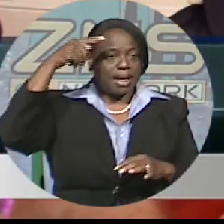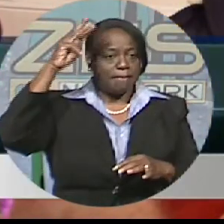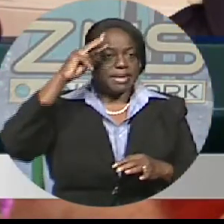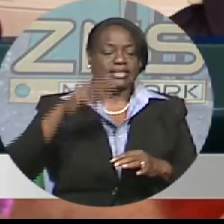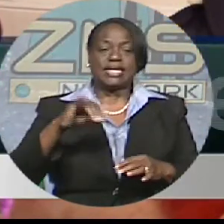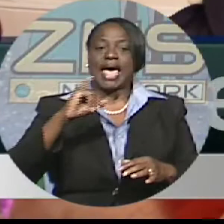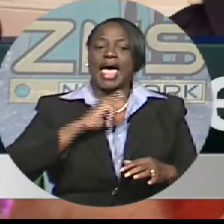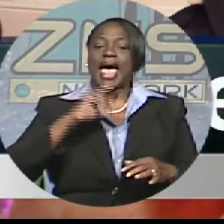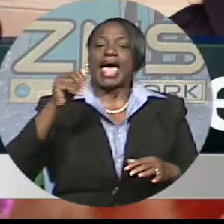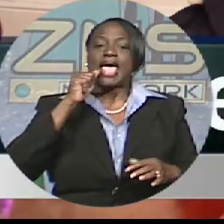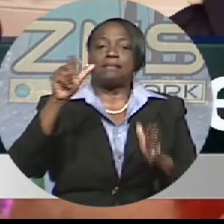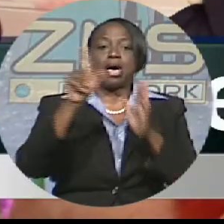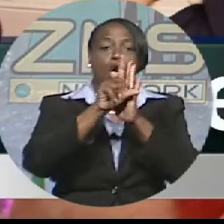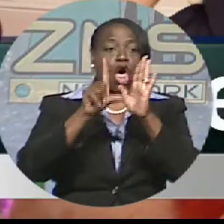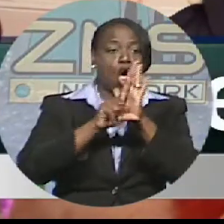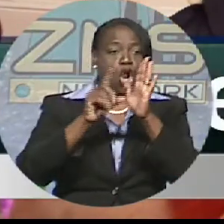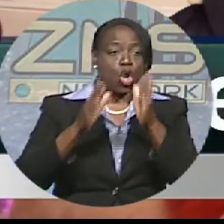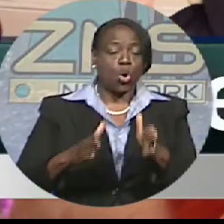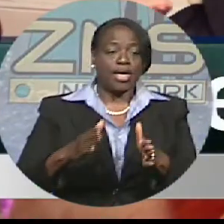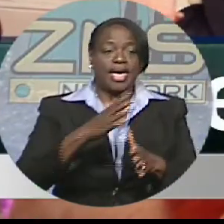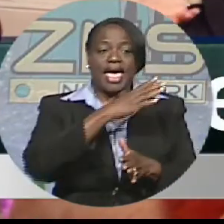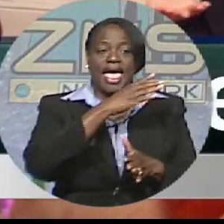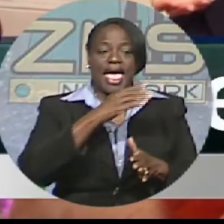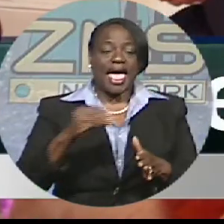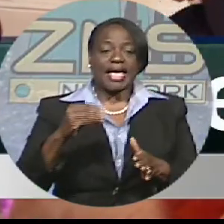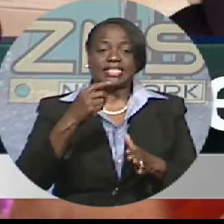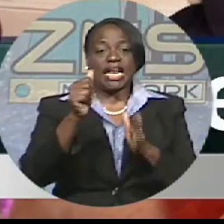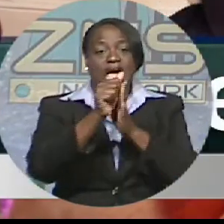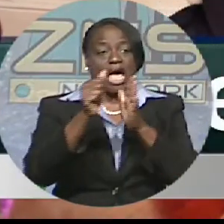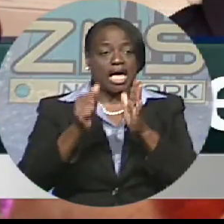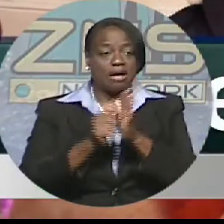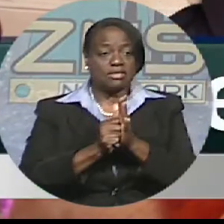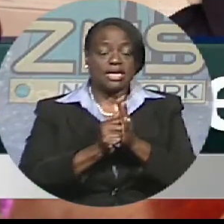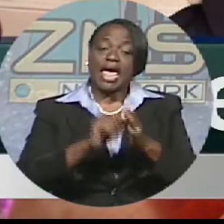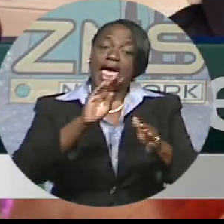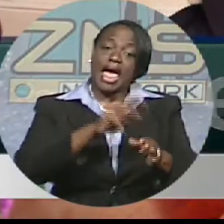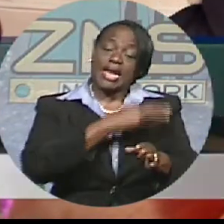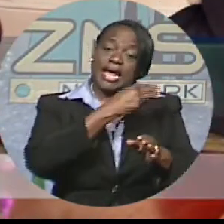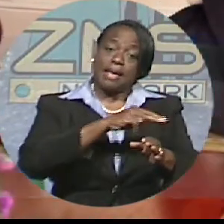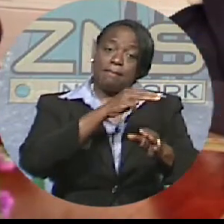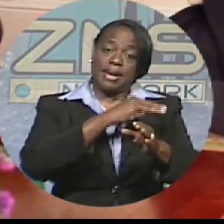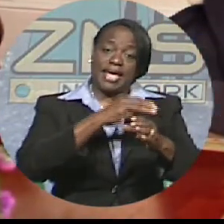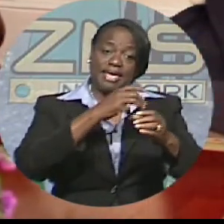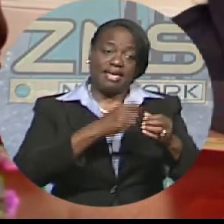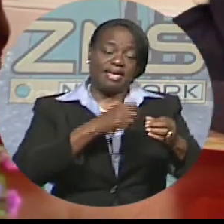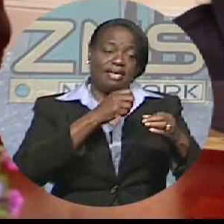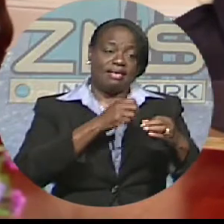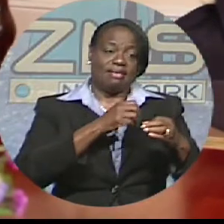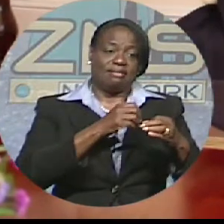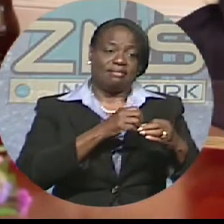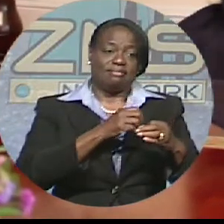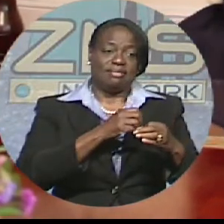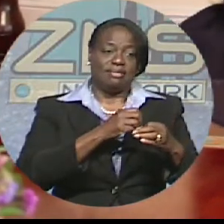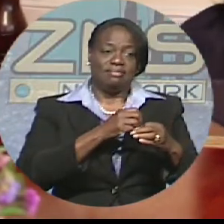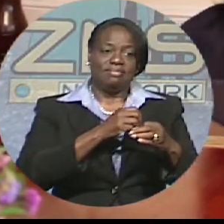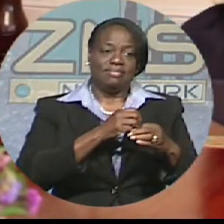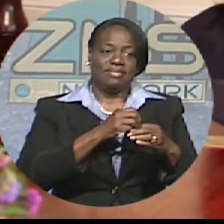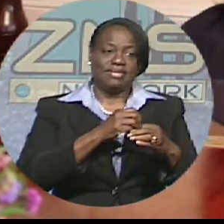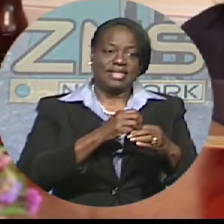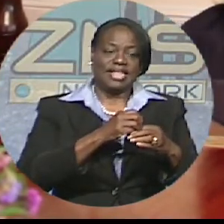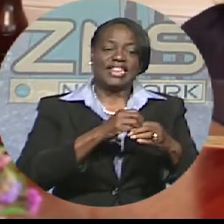manager. I now even play the saxophone, which means you're never too old to learn, because I just started a few years